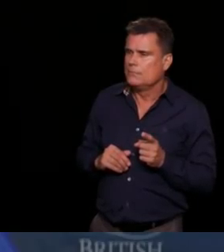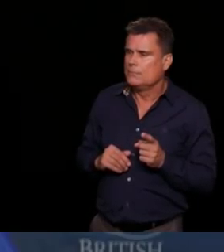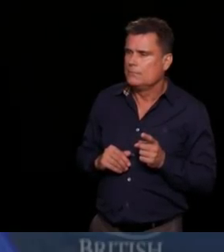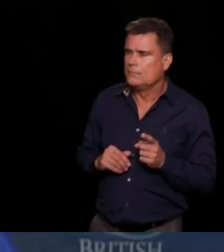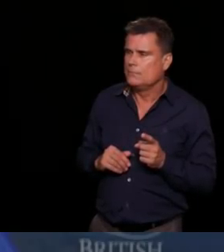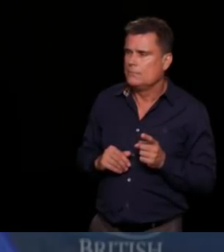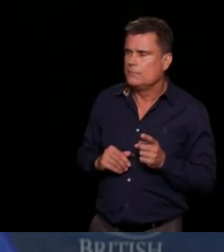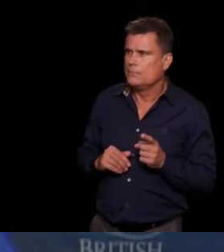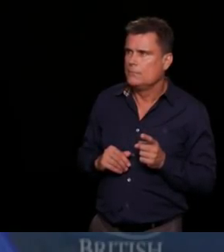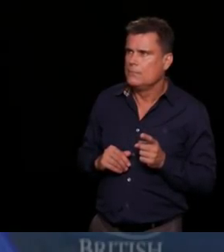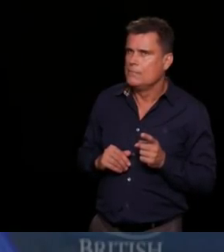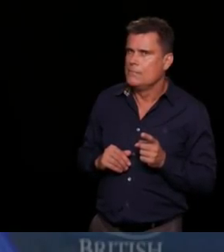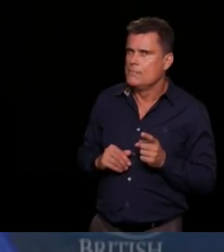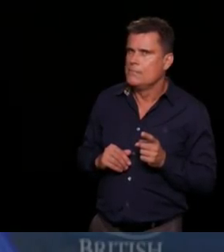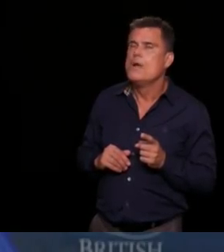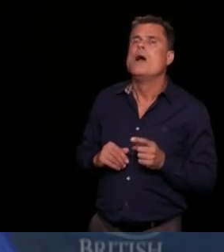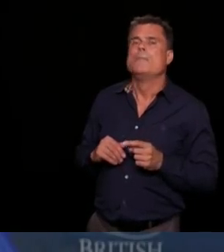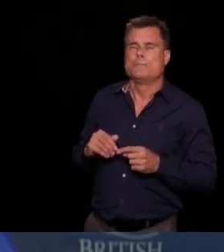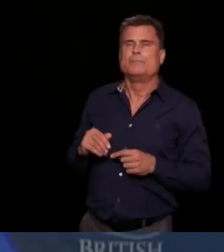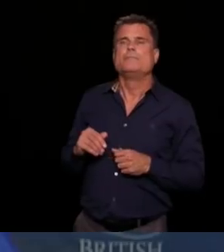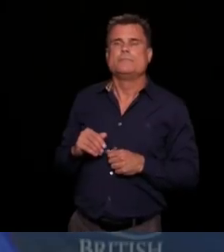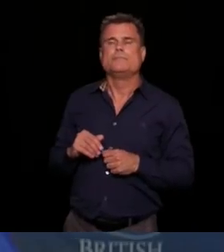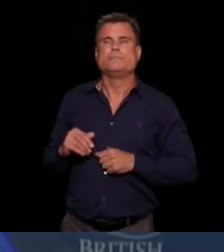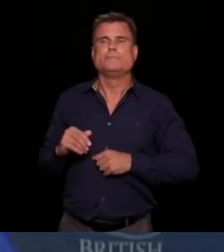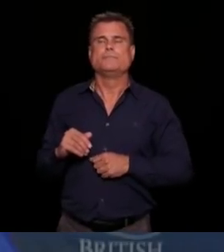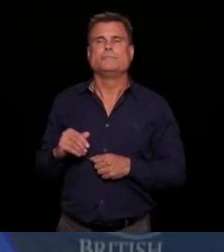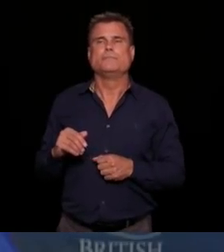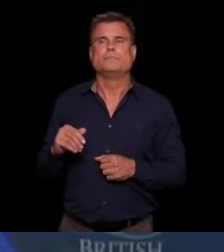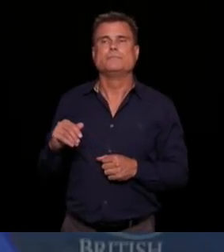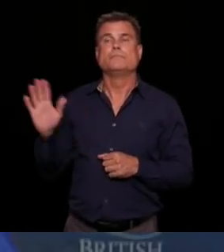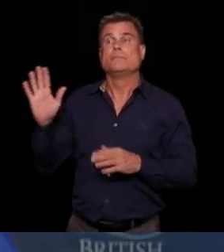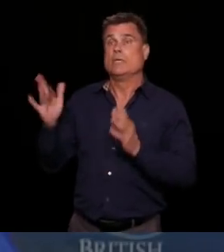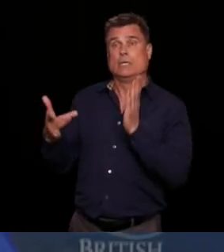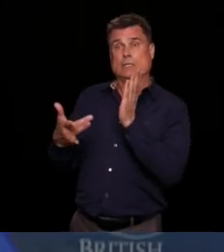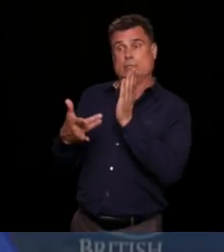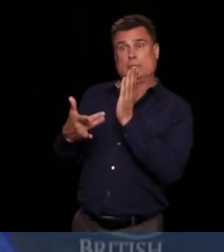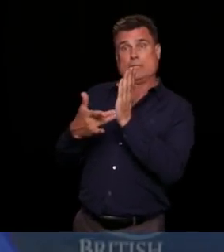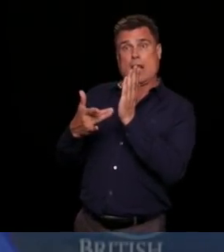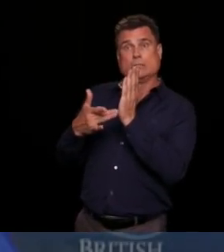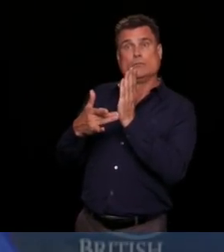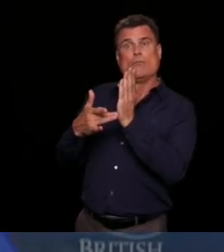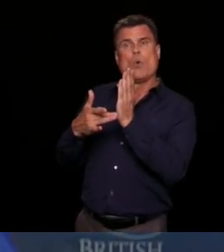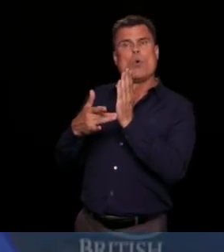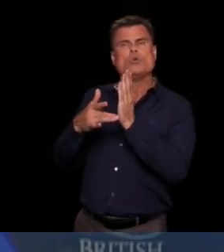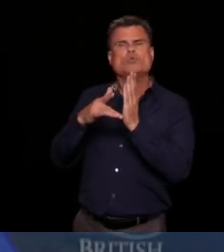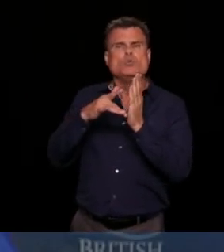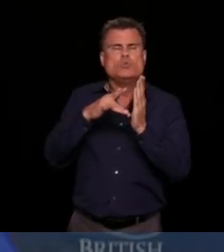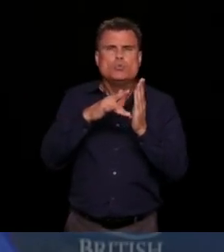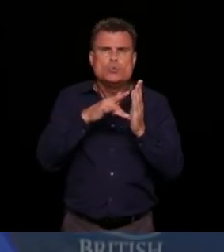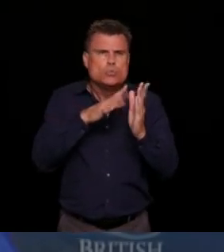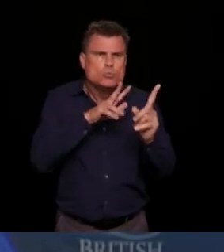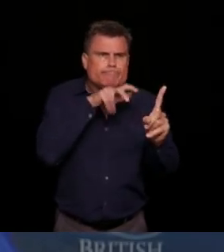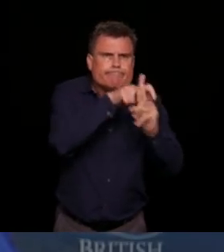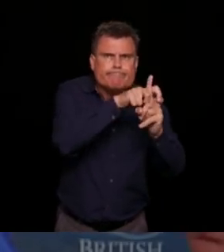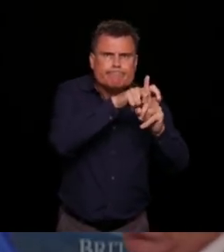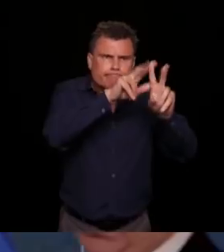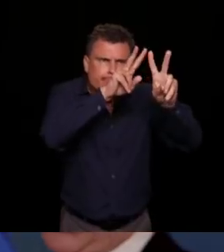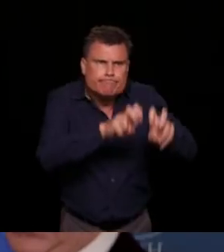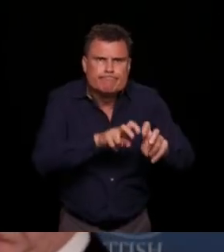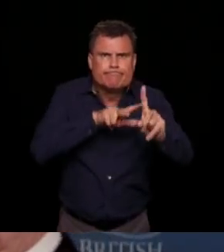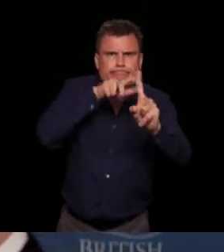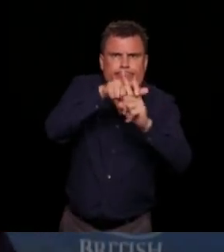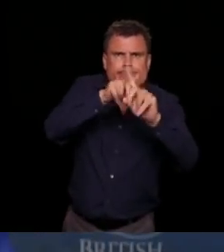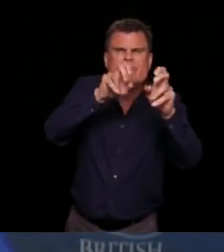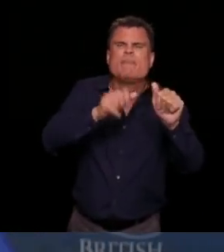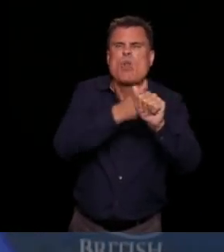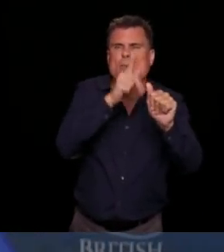are we considering about introducing some new technologies to improve and enhance our current system of contact